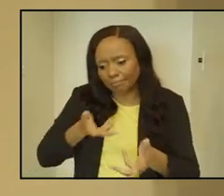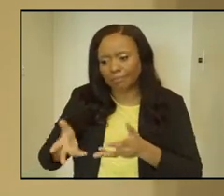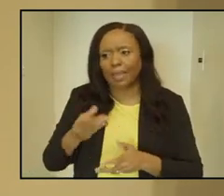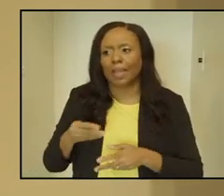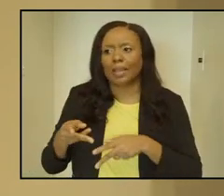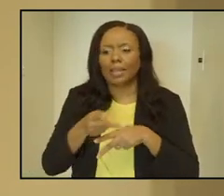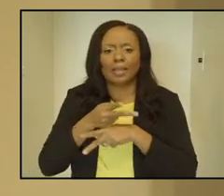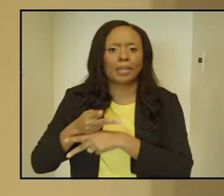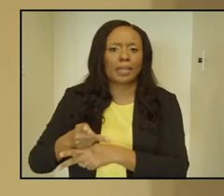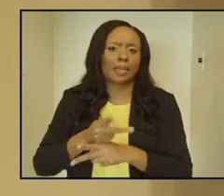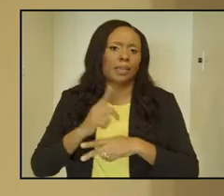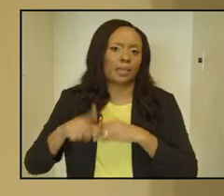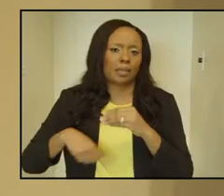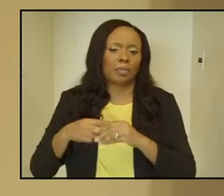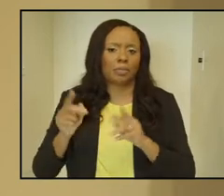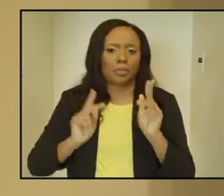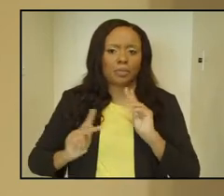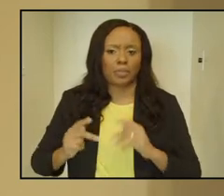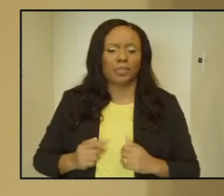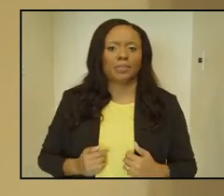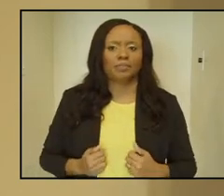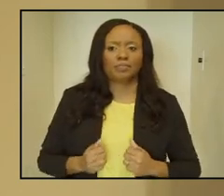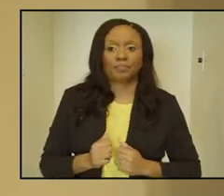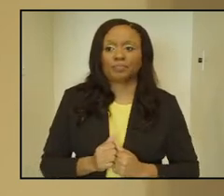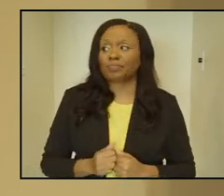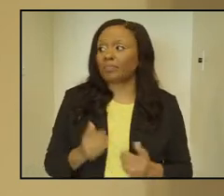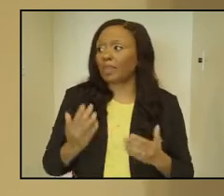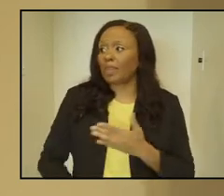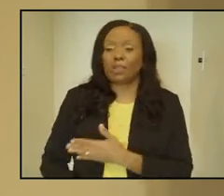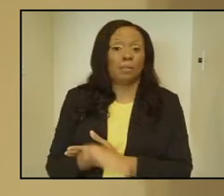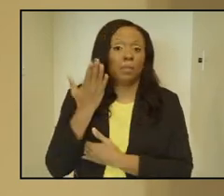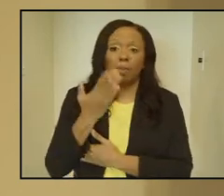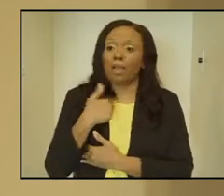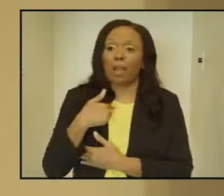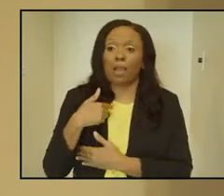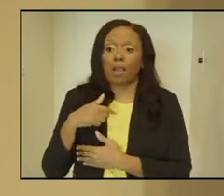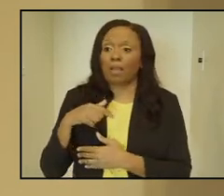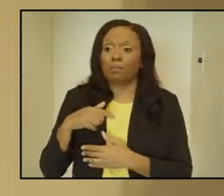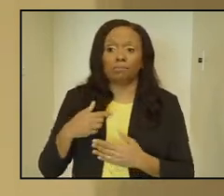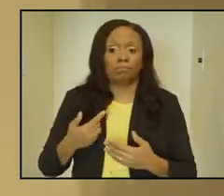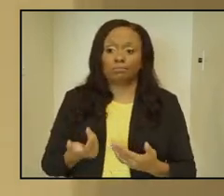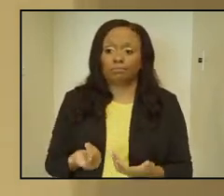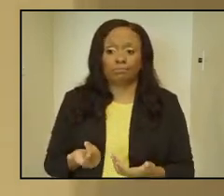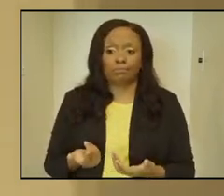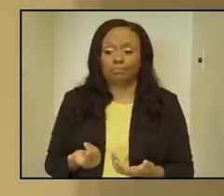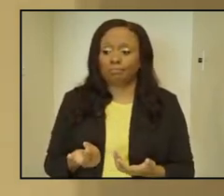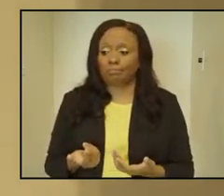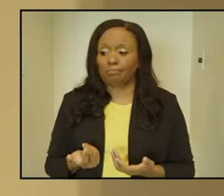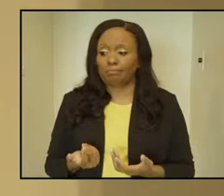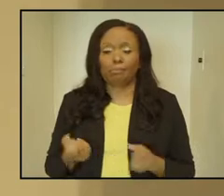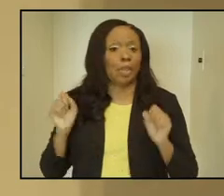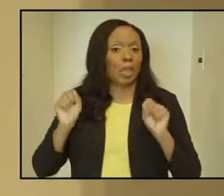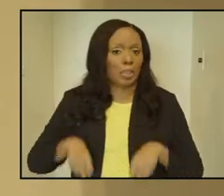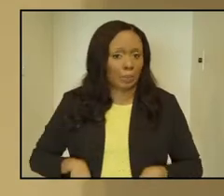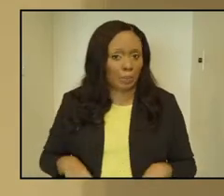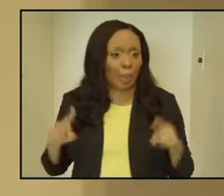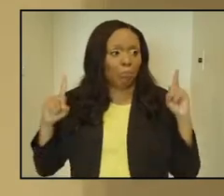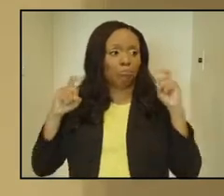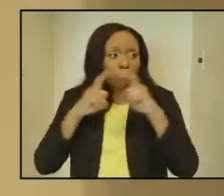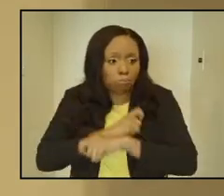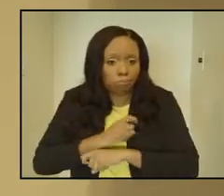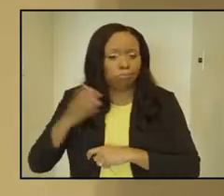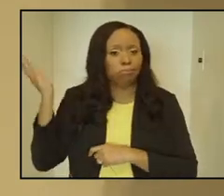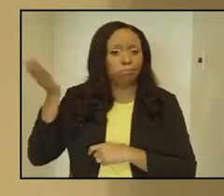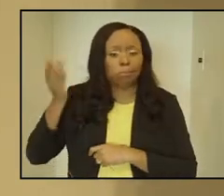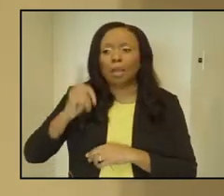people. And I could have come here this morning and given a very complex speech on the modernization of the economy and all of this,